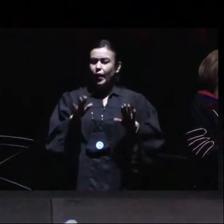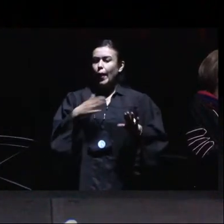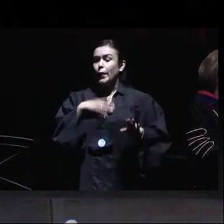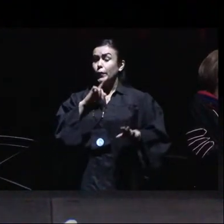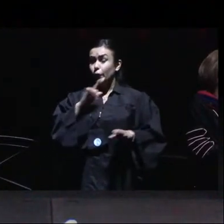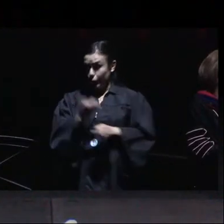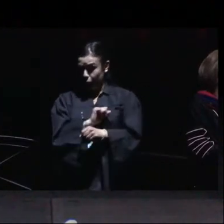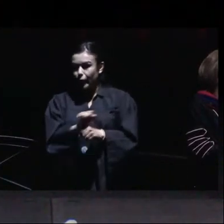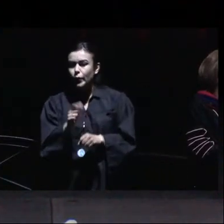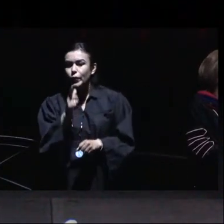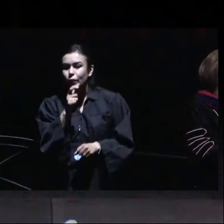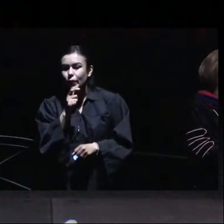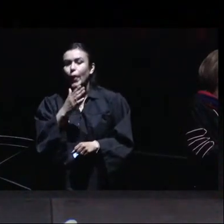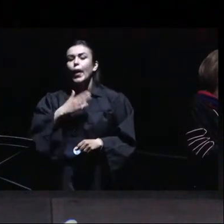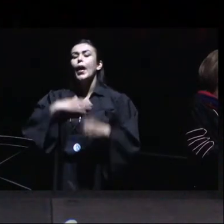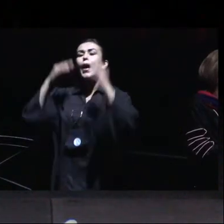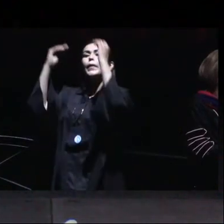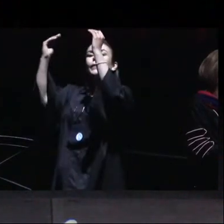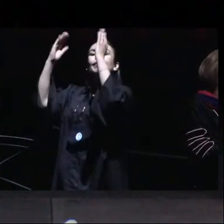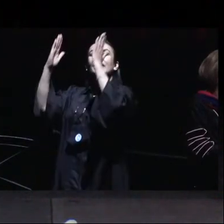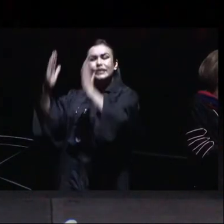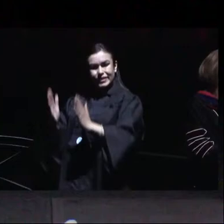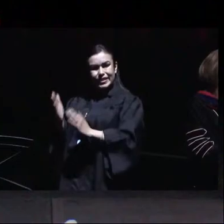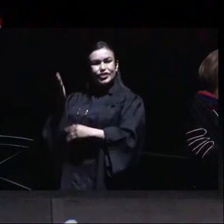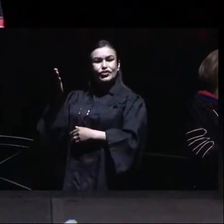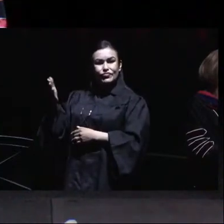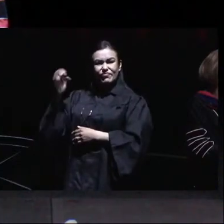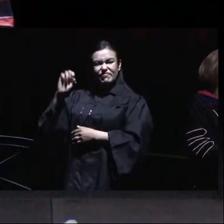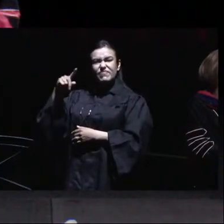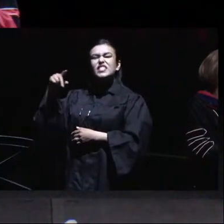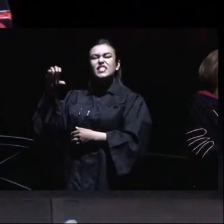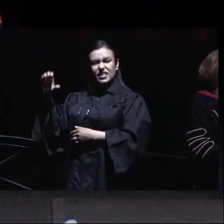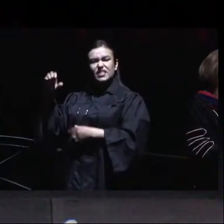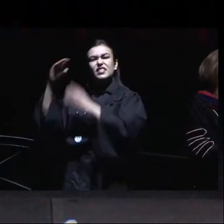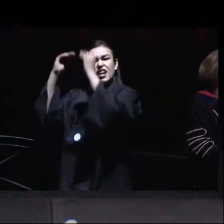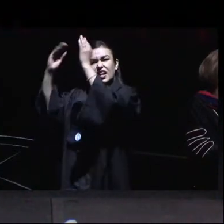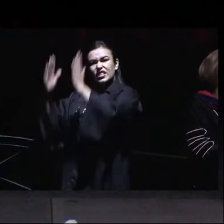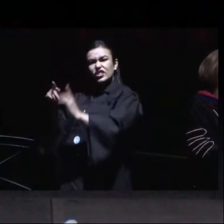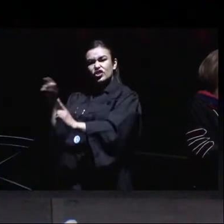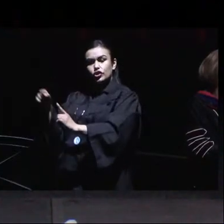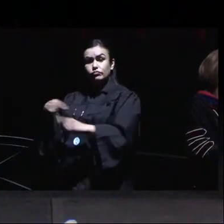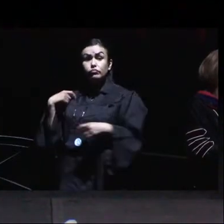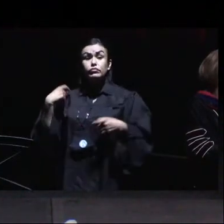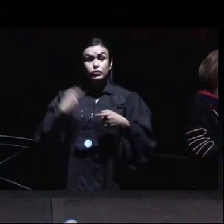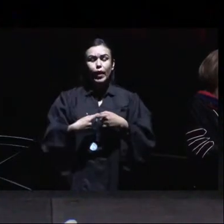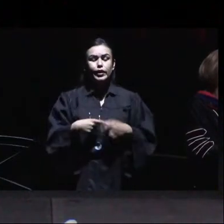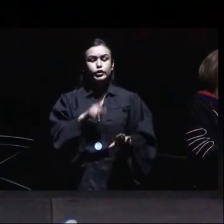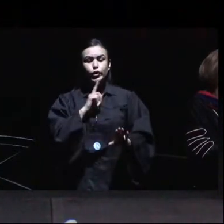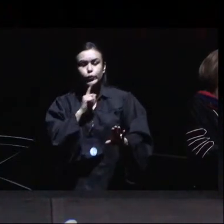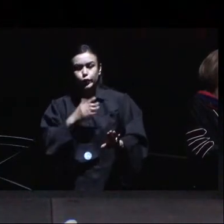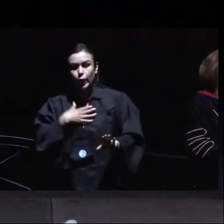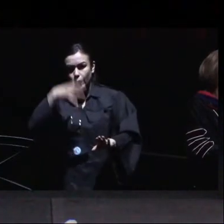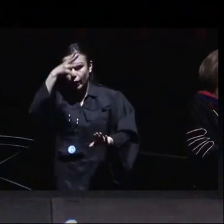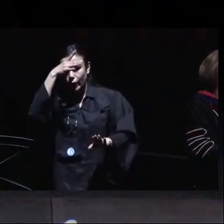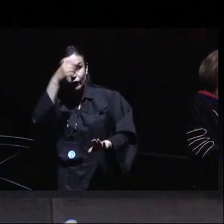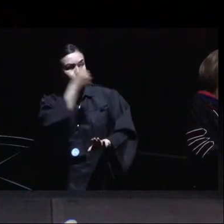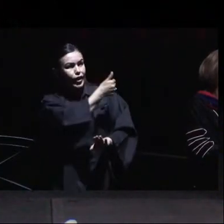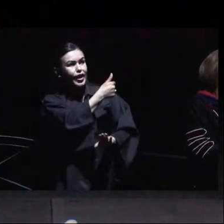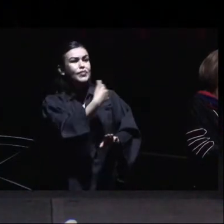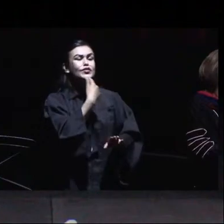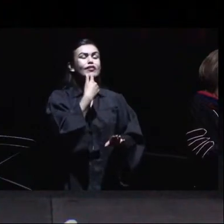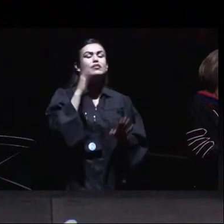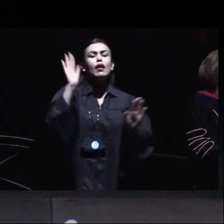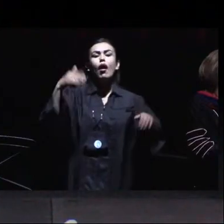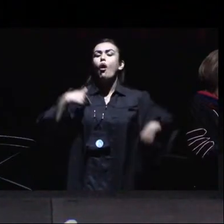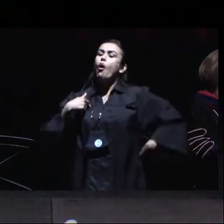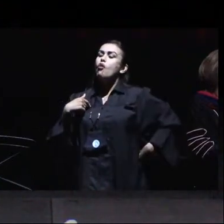professor at EPCC who made the difference. Estoy seguro que a mi papá le encantaría decir que estudié